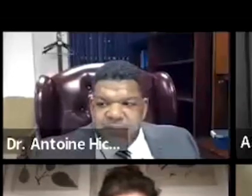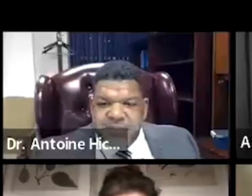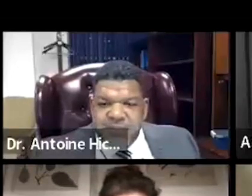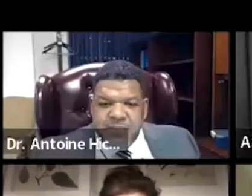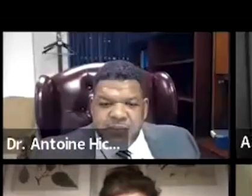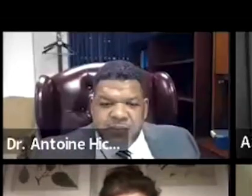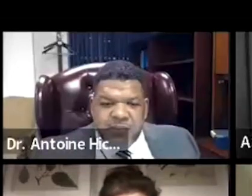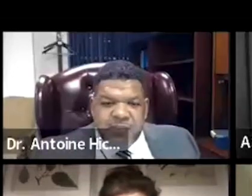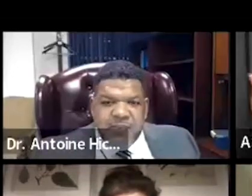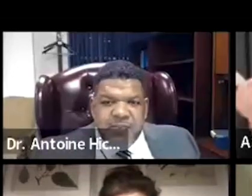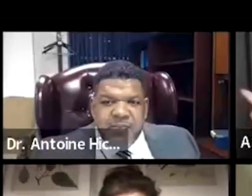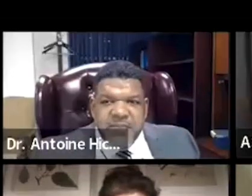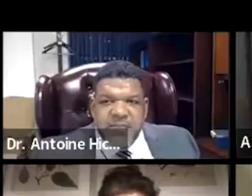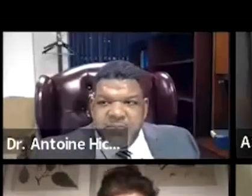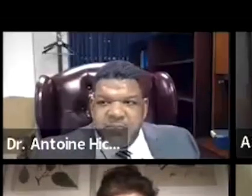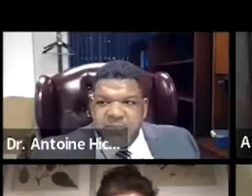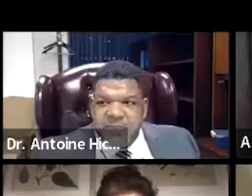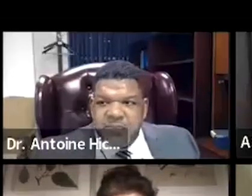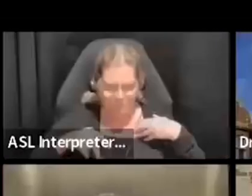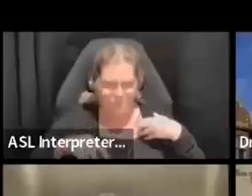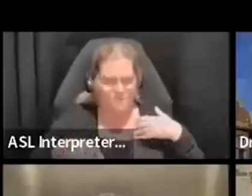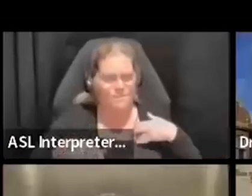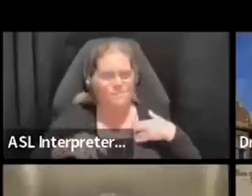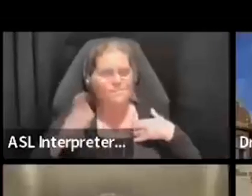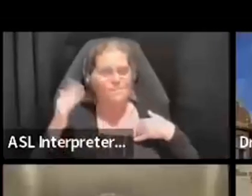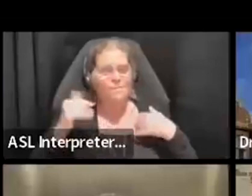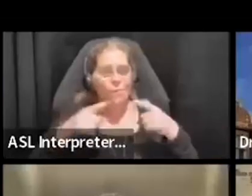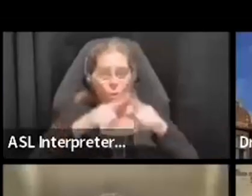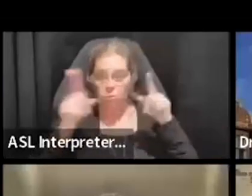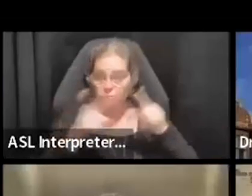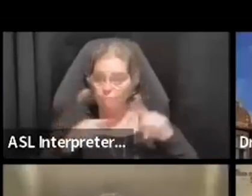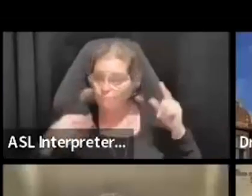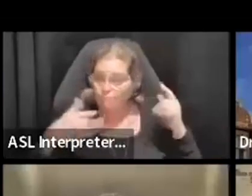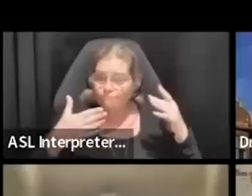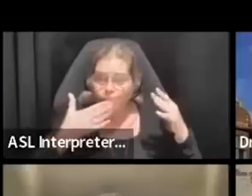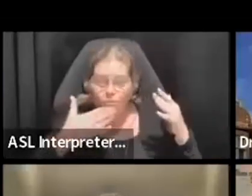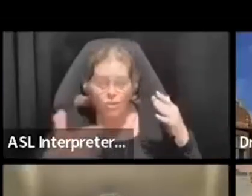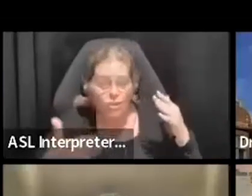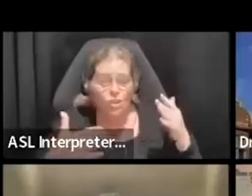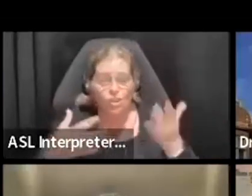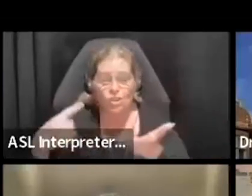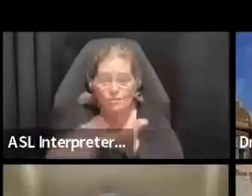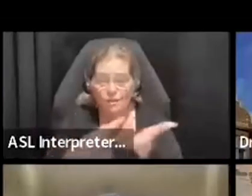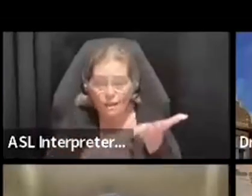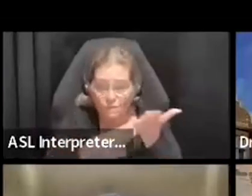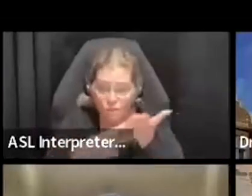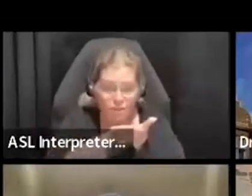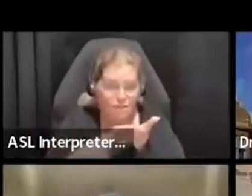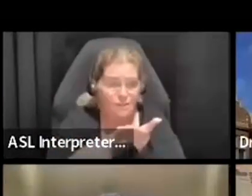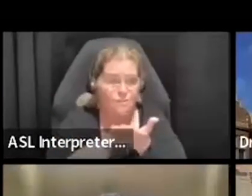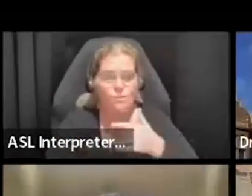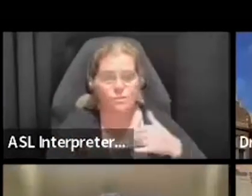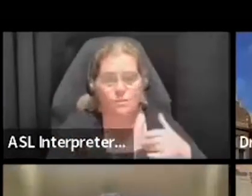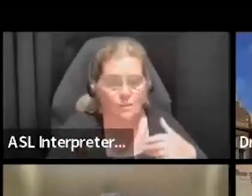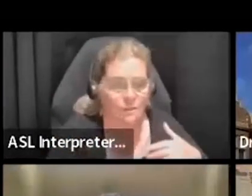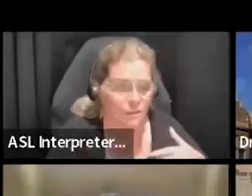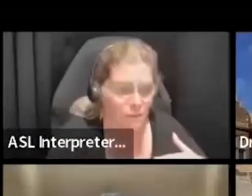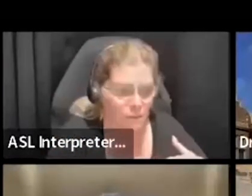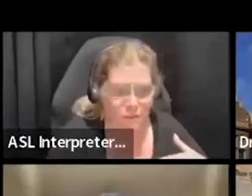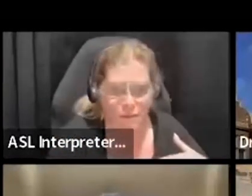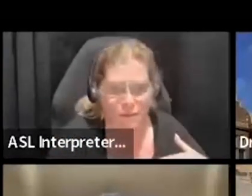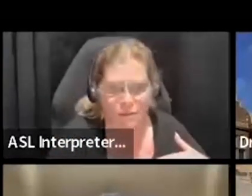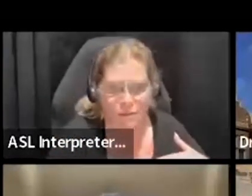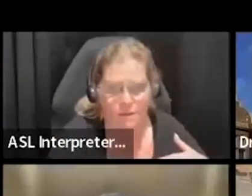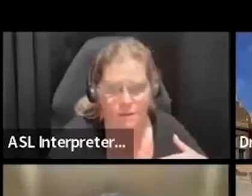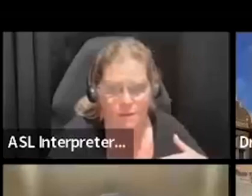Welcome back, everybody. I hope folks had a constructive and insightful conversation. I also hope people had a chance